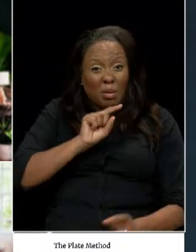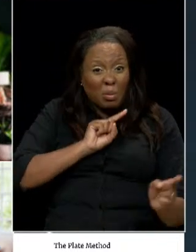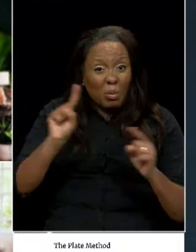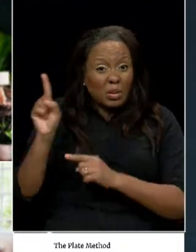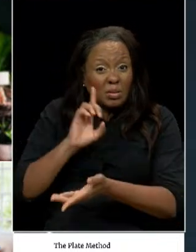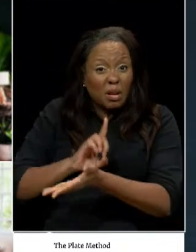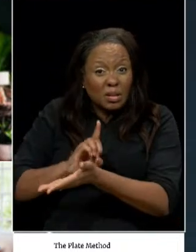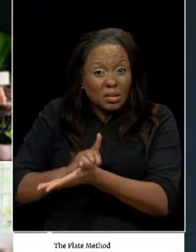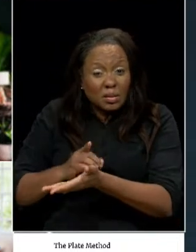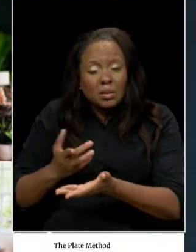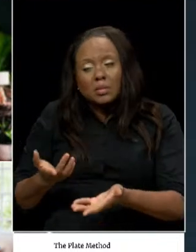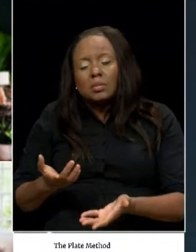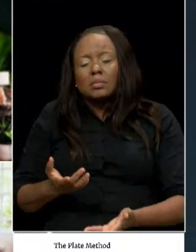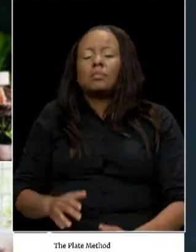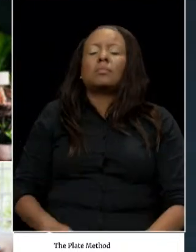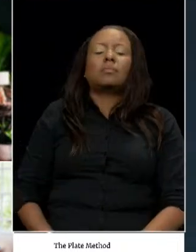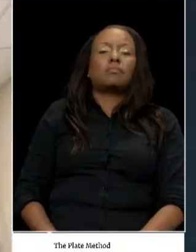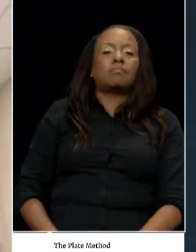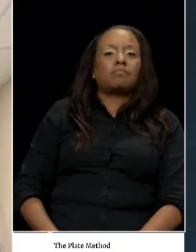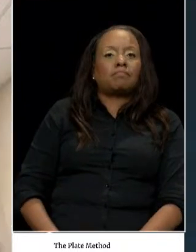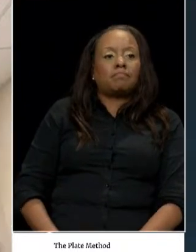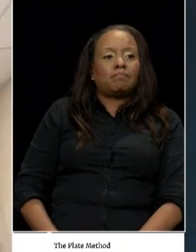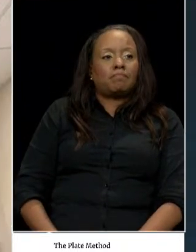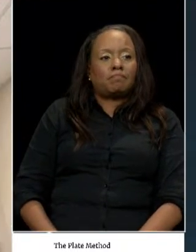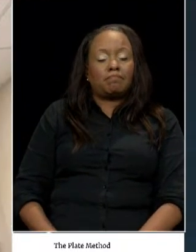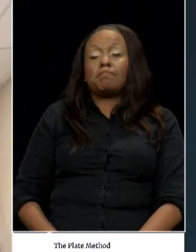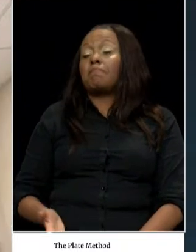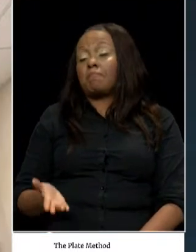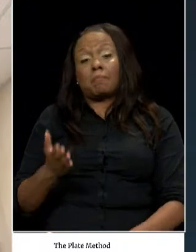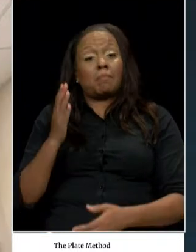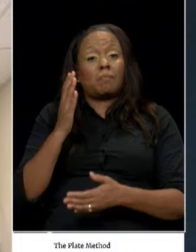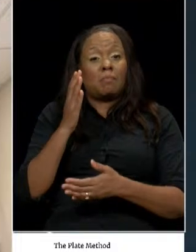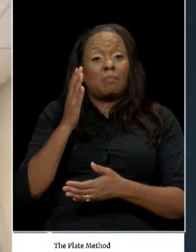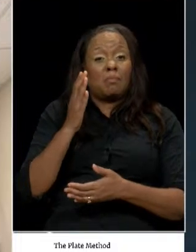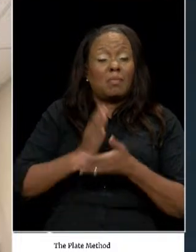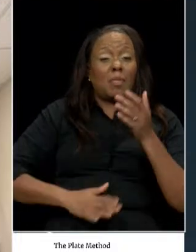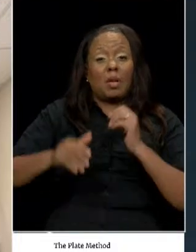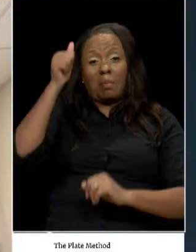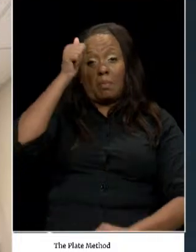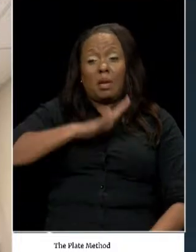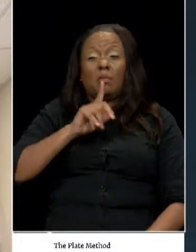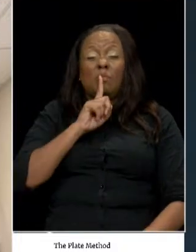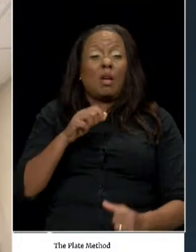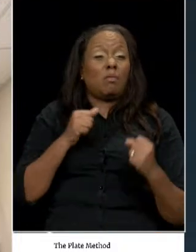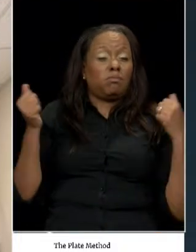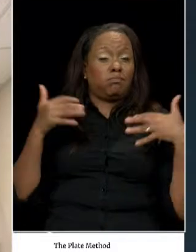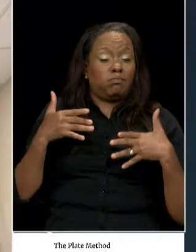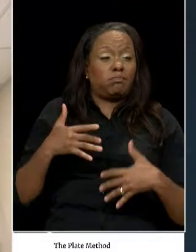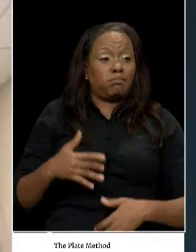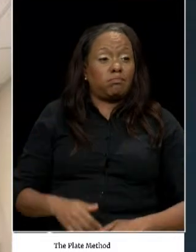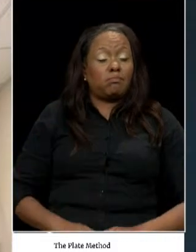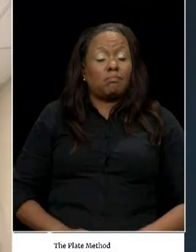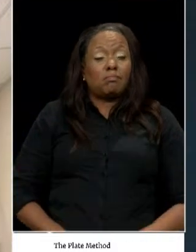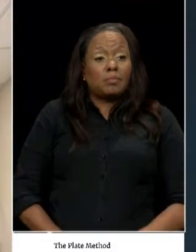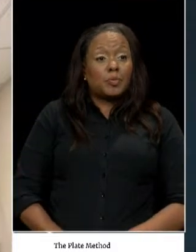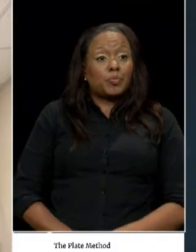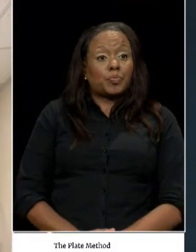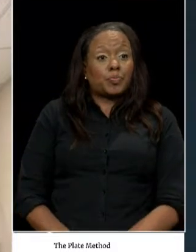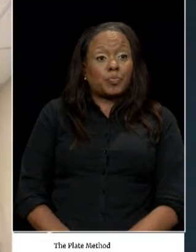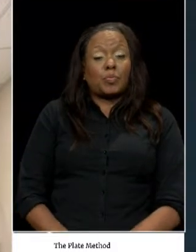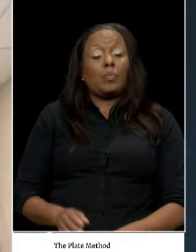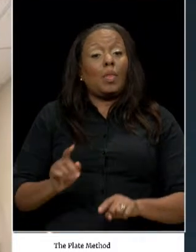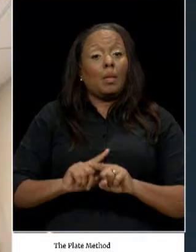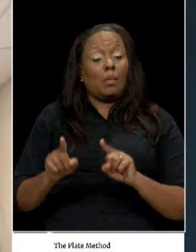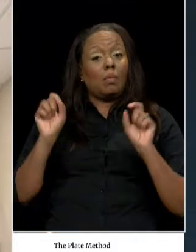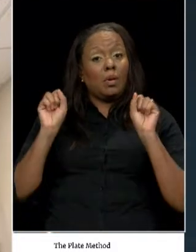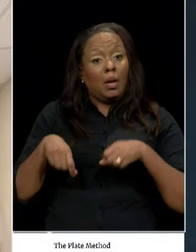It is a real fear, and understandably so, a genuine fear. But I would love to reassure men that there's lots that we